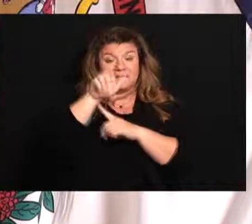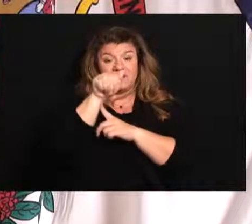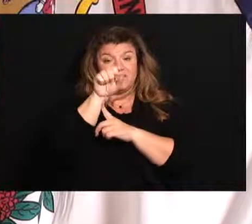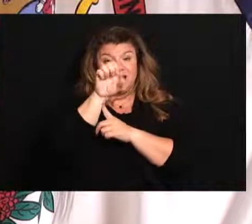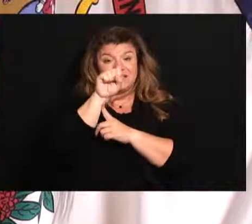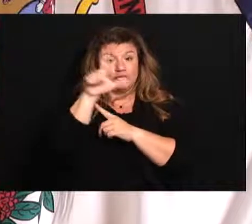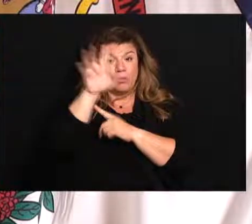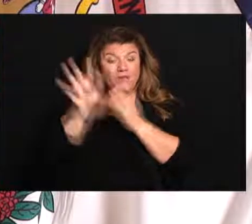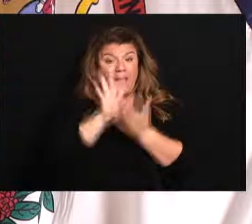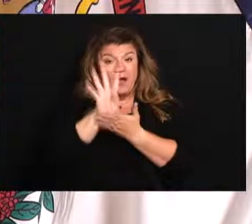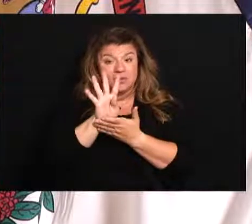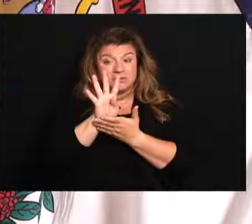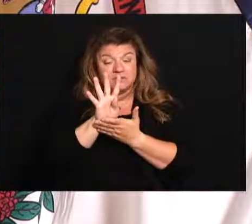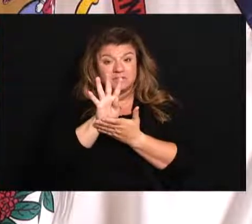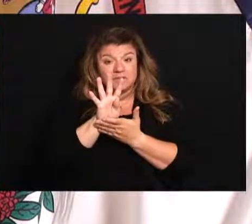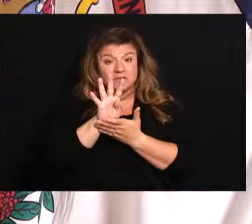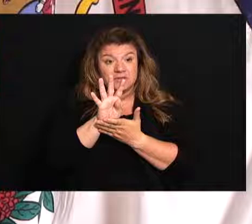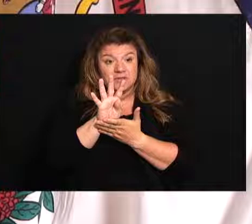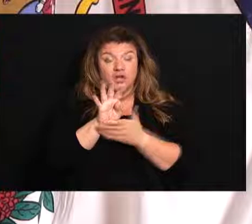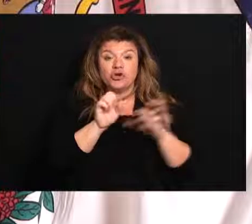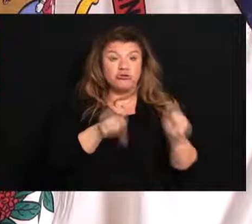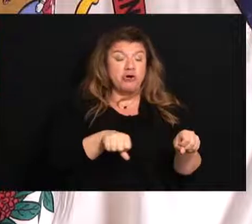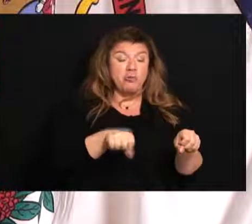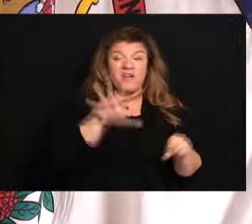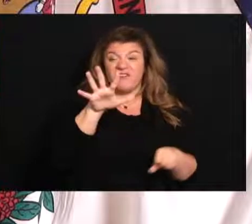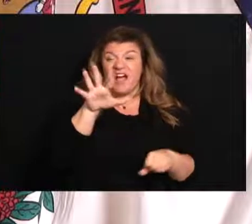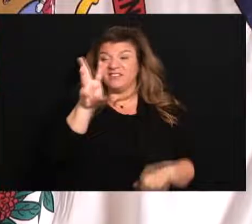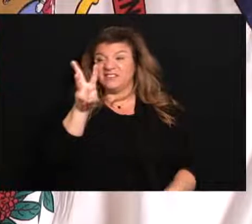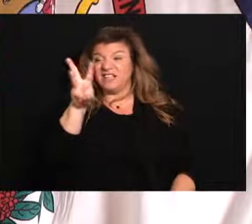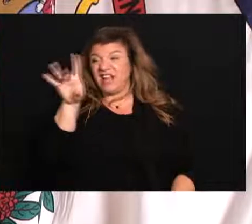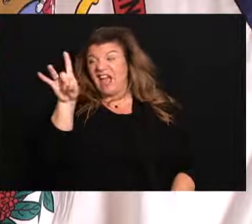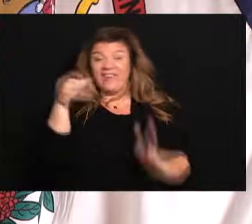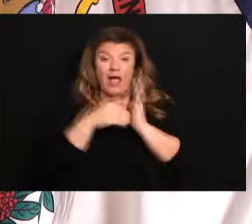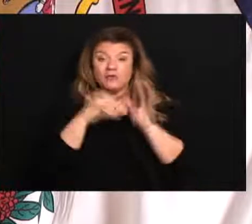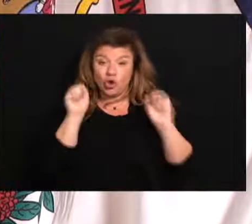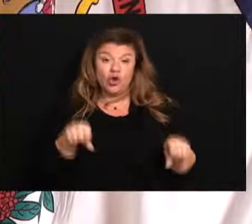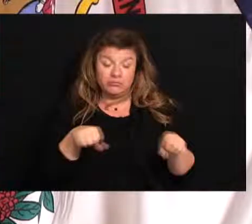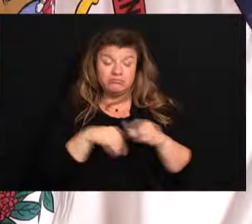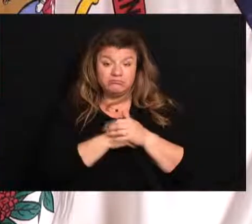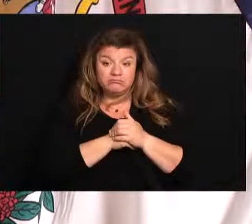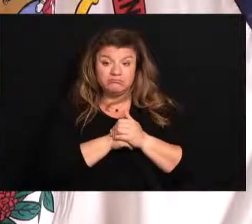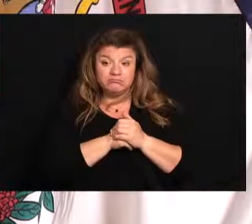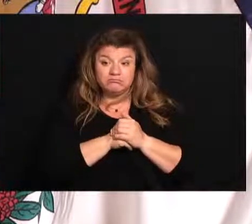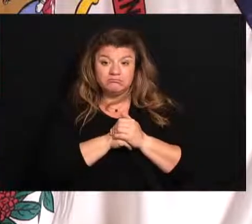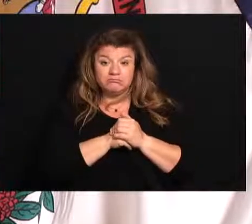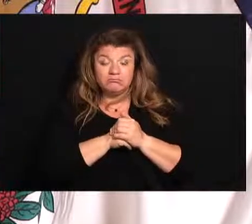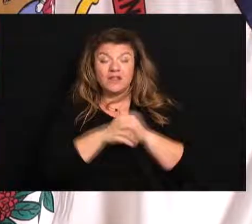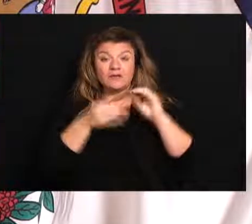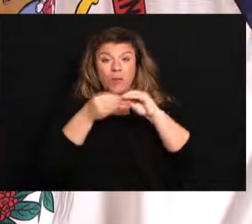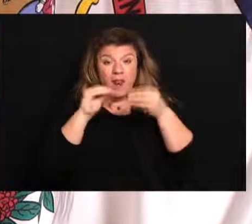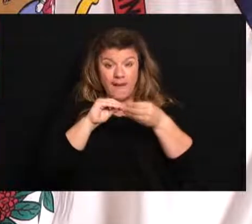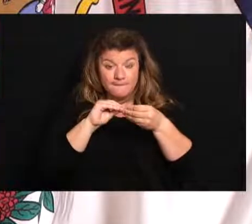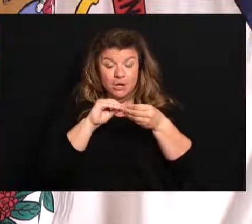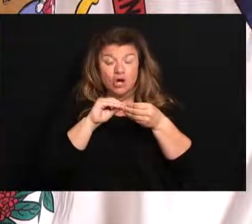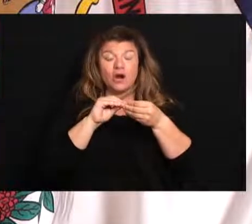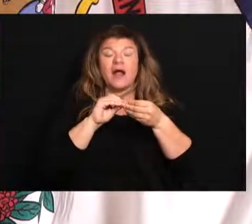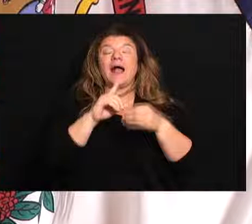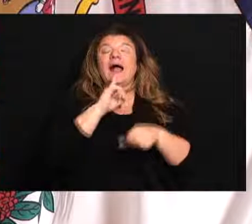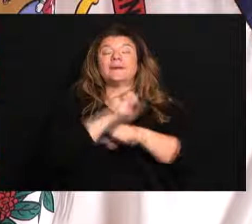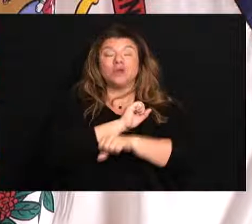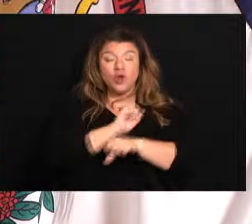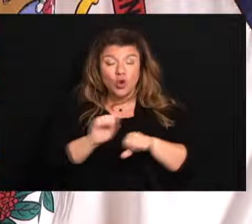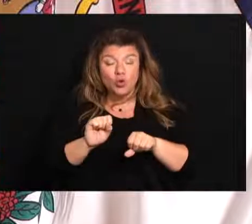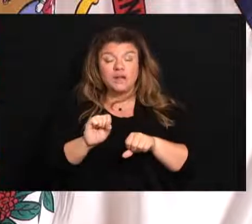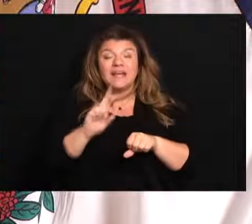hours could really be 5 or 6 or 8,000. So the number absolutely